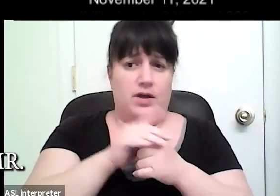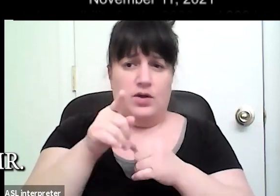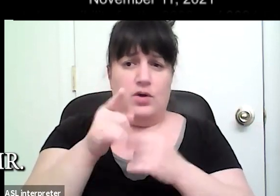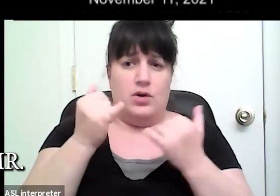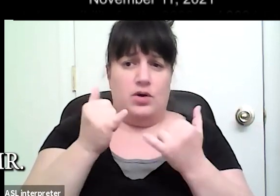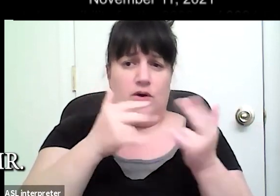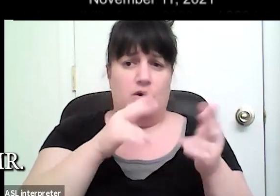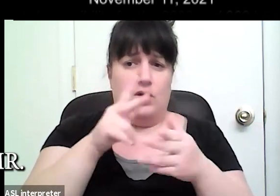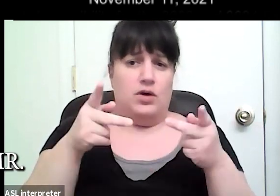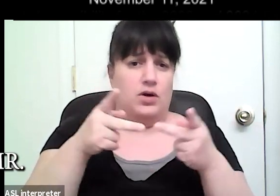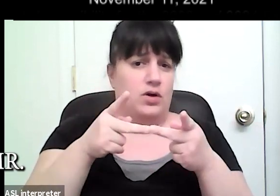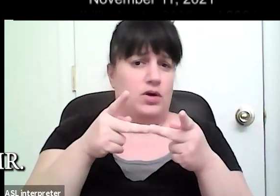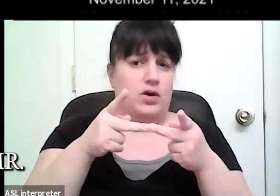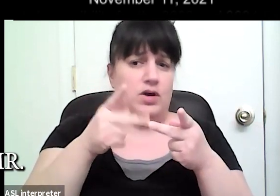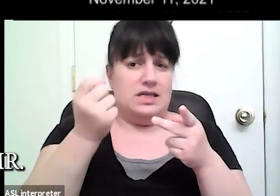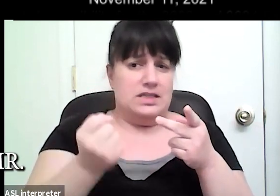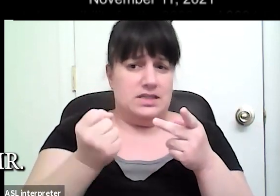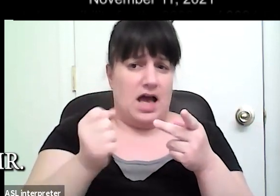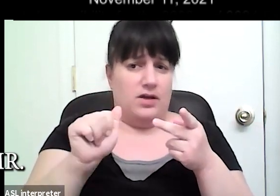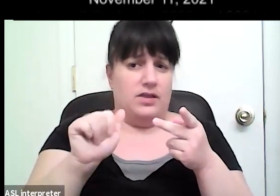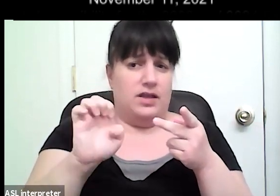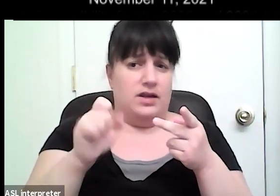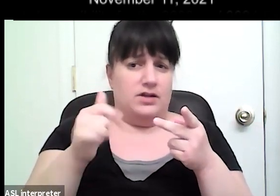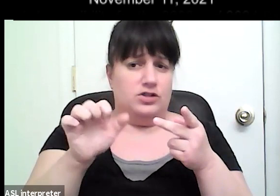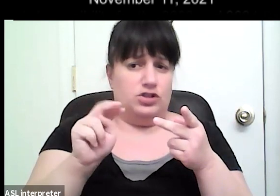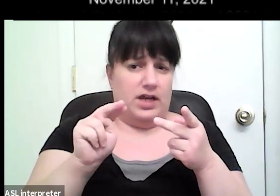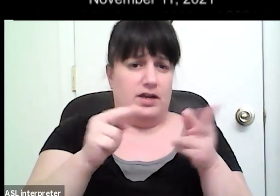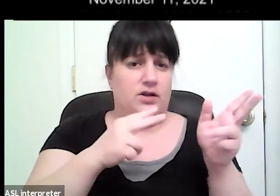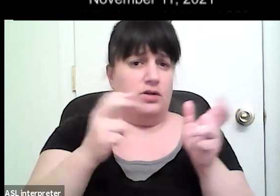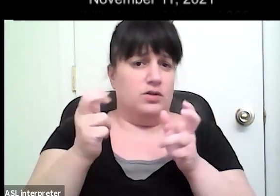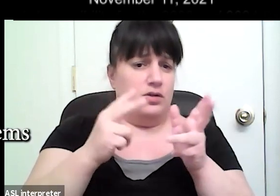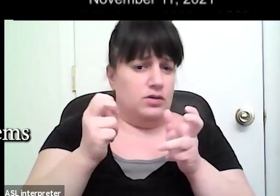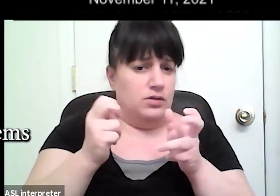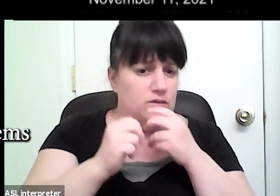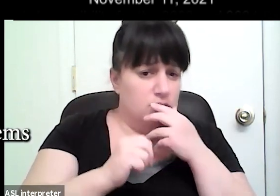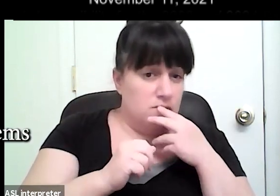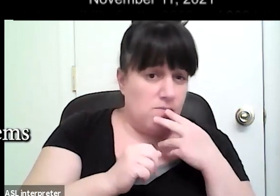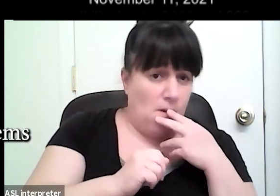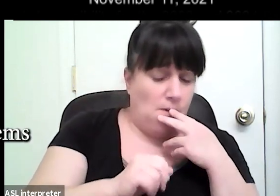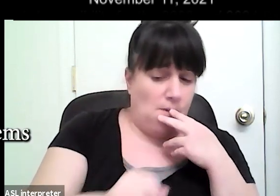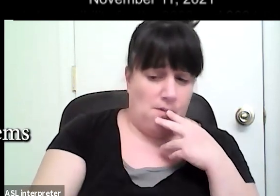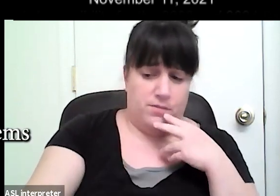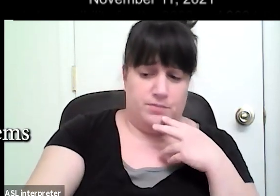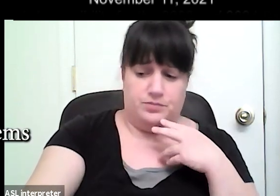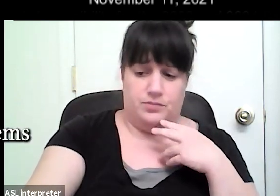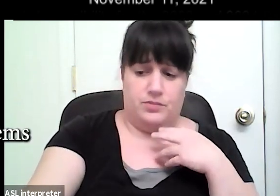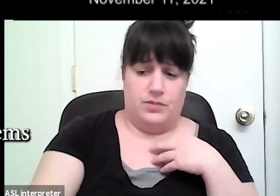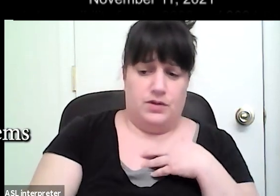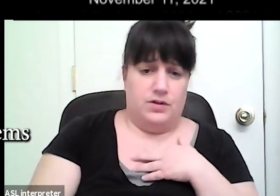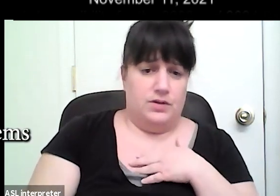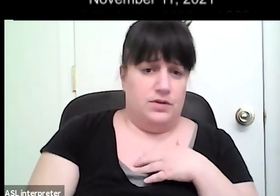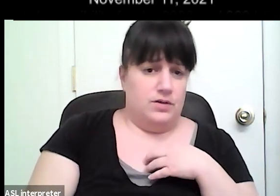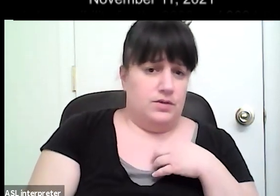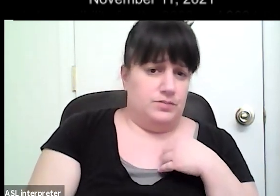in the Southern Aegean. Loading ephemeride. I have now loaded Saturn into the system's